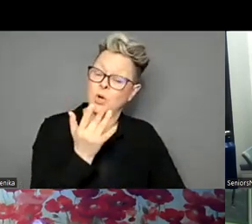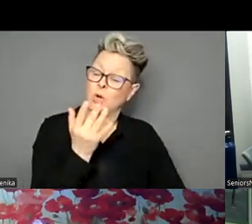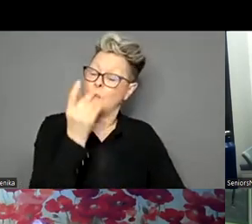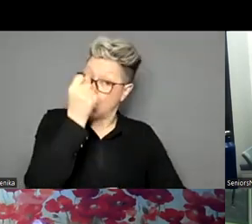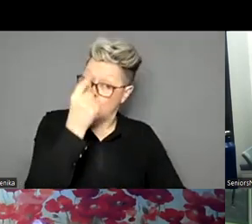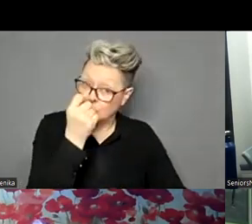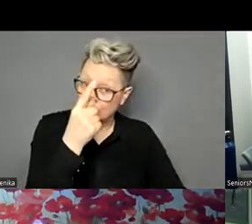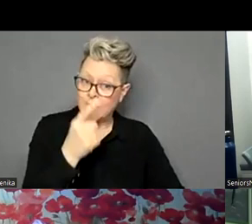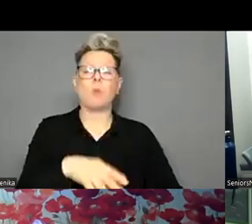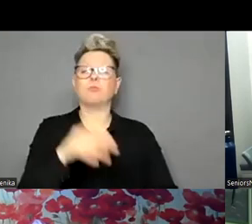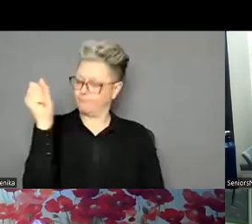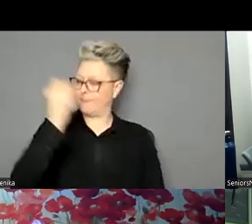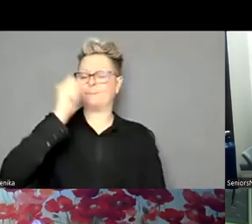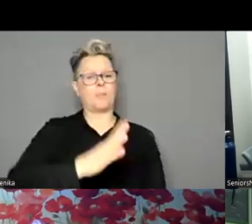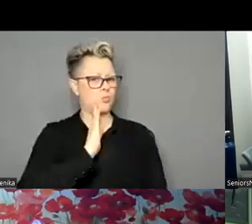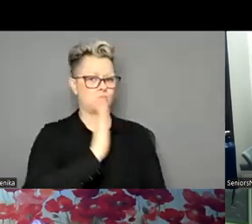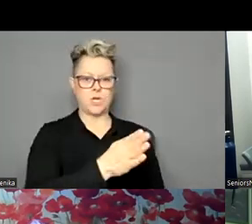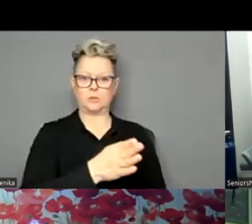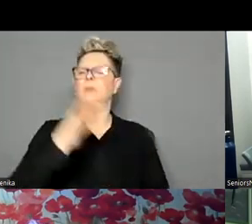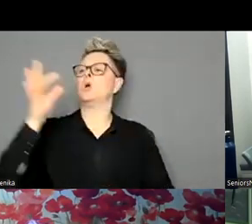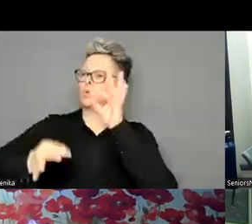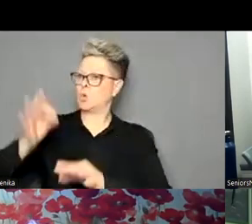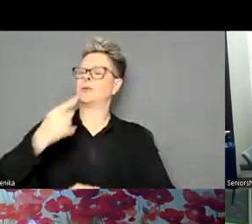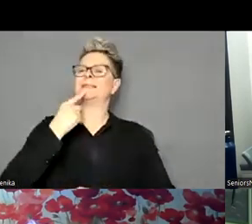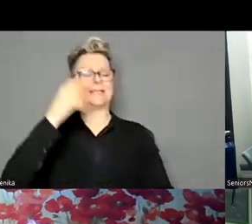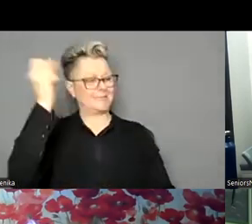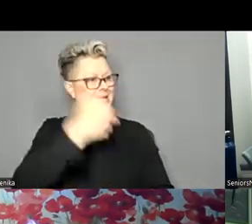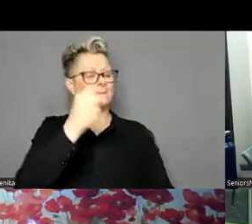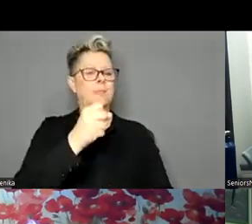not a complete guarantee. The court does have the authority to